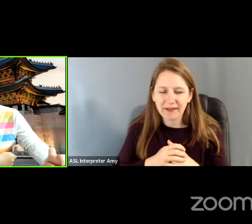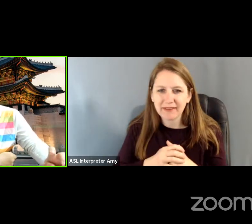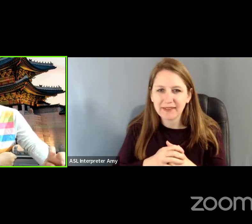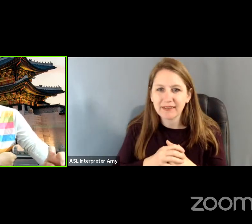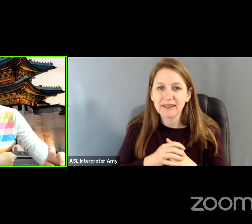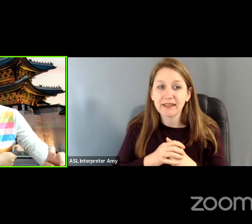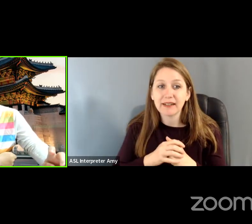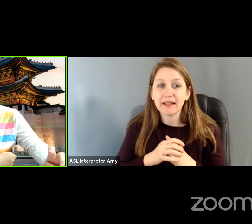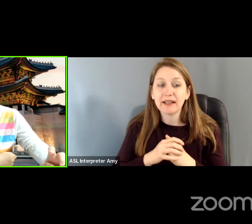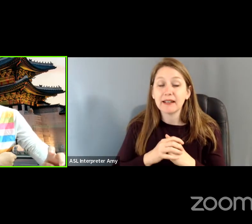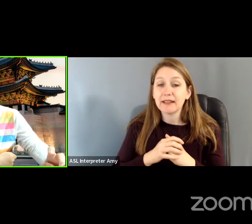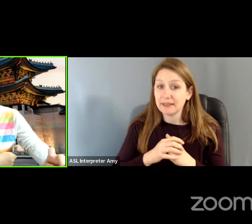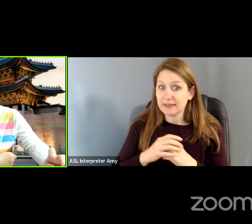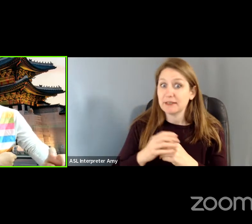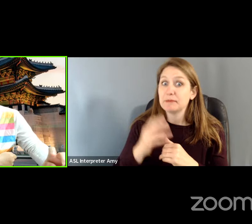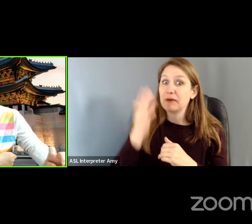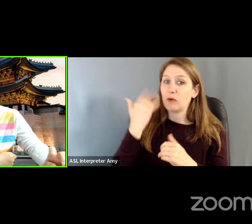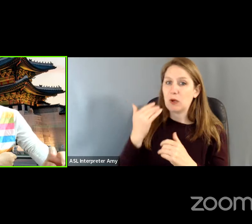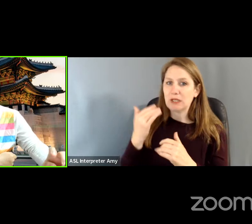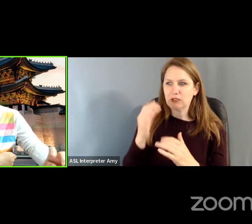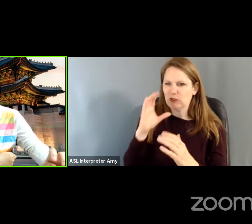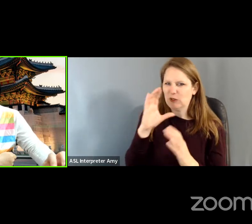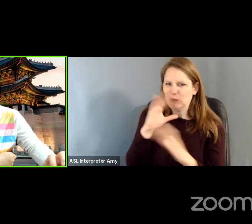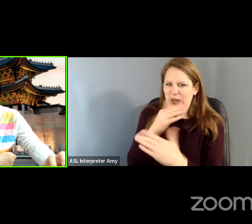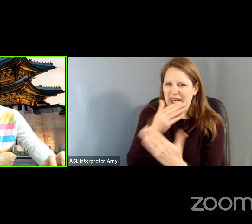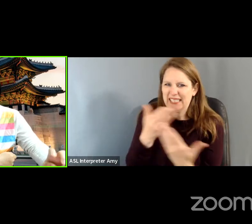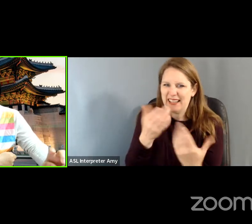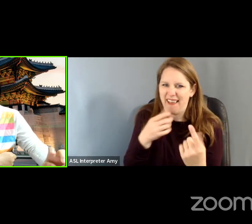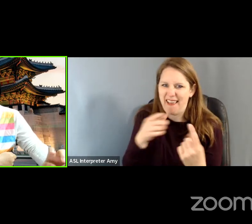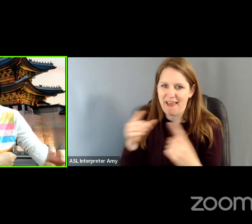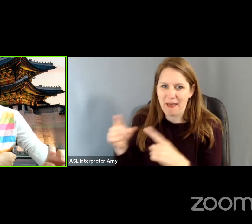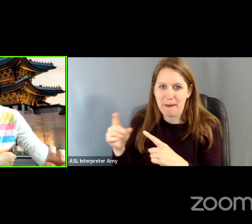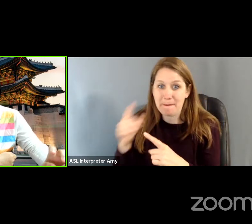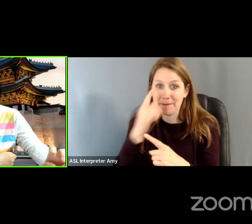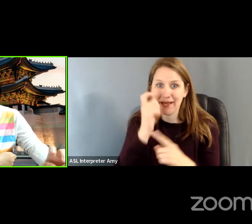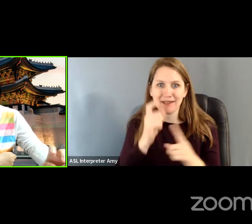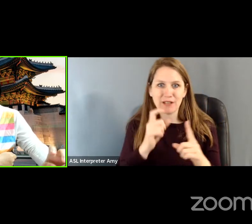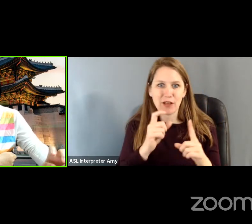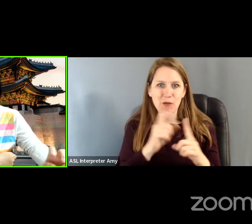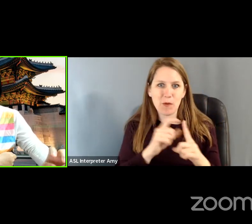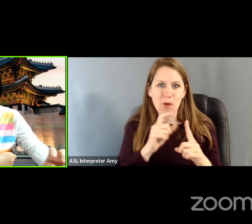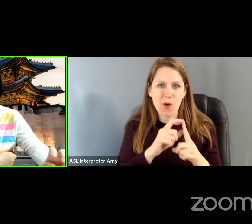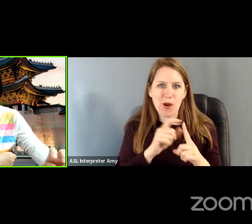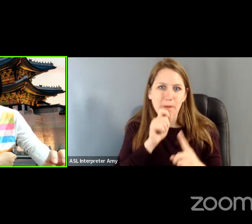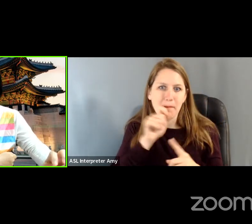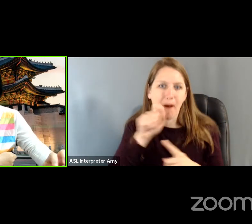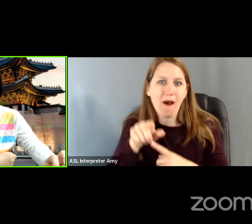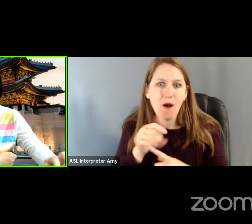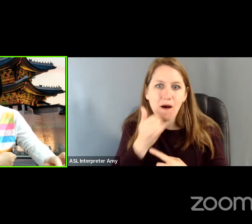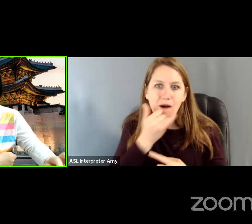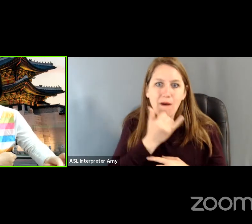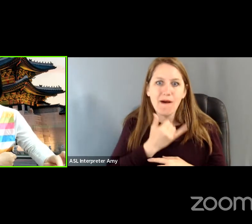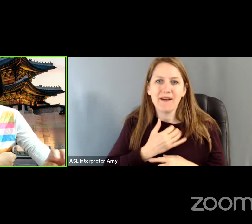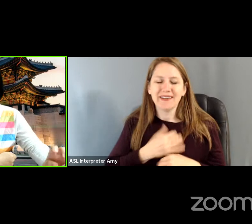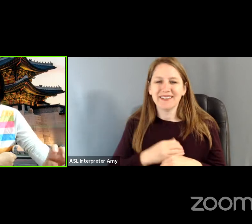strange things happened because of the words that came out unintentionally.